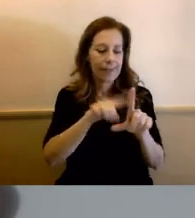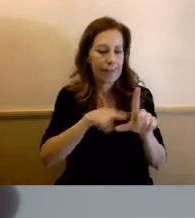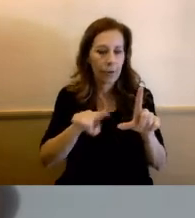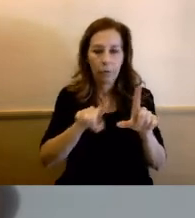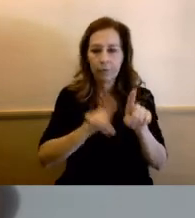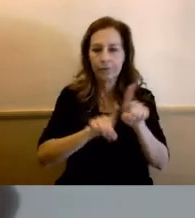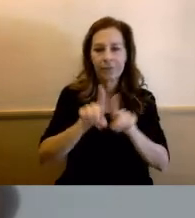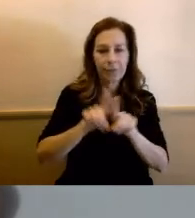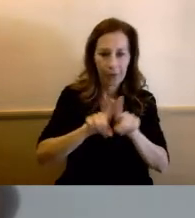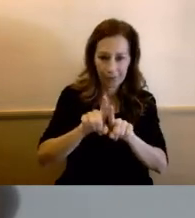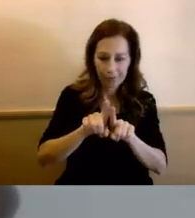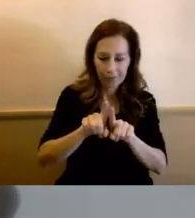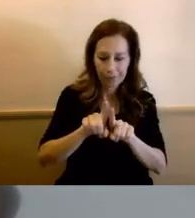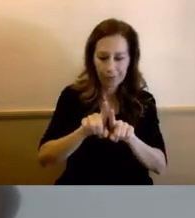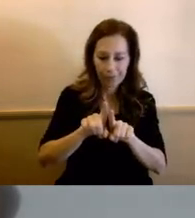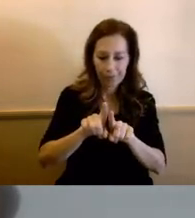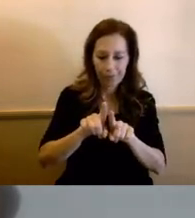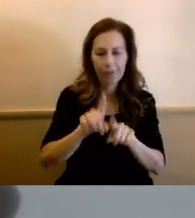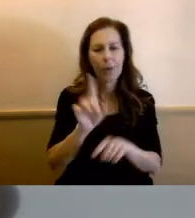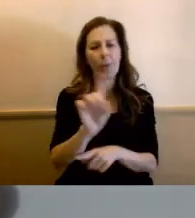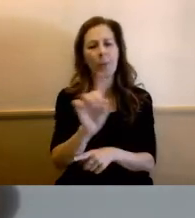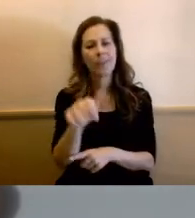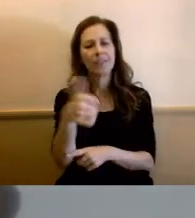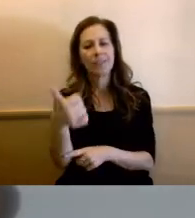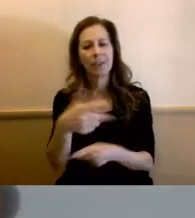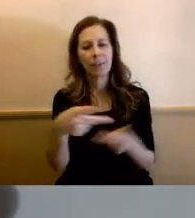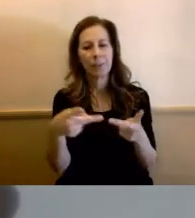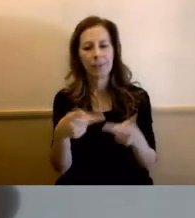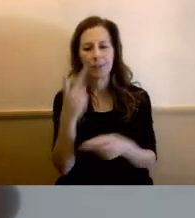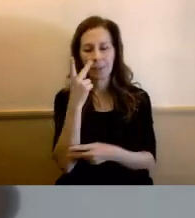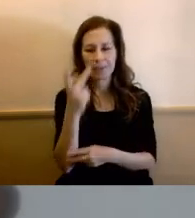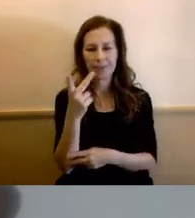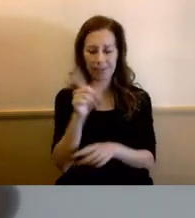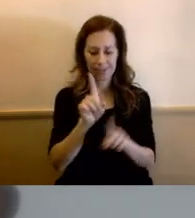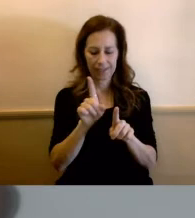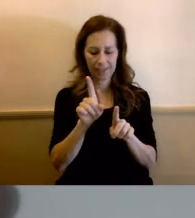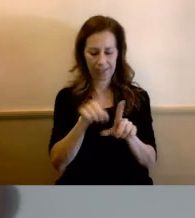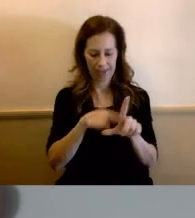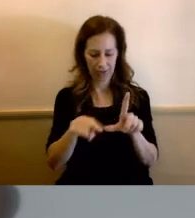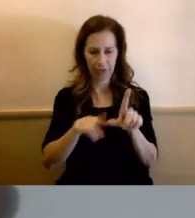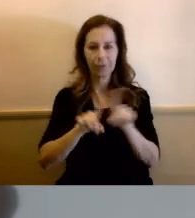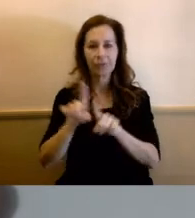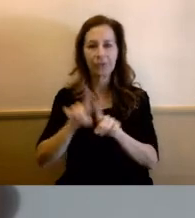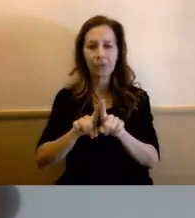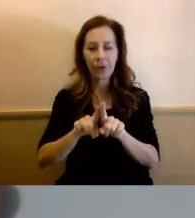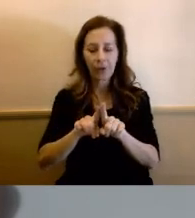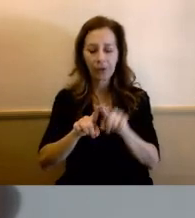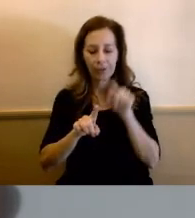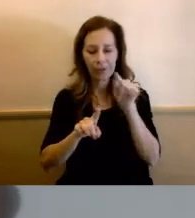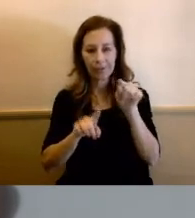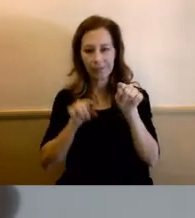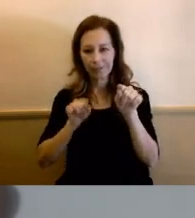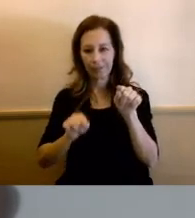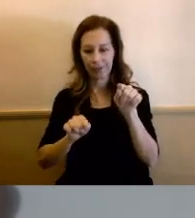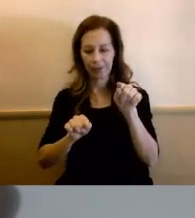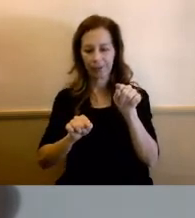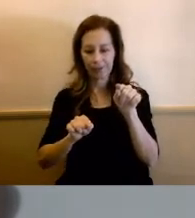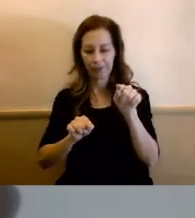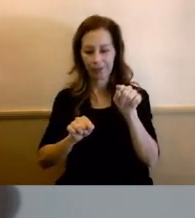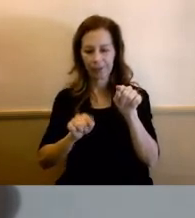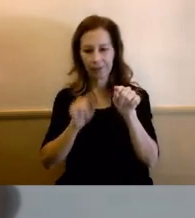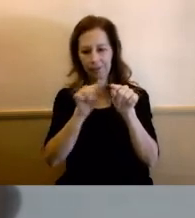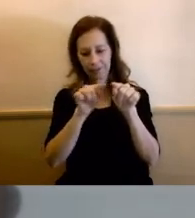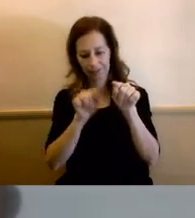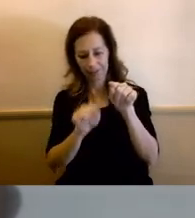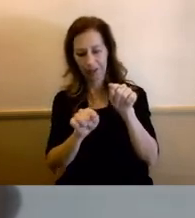where else is angle star? Well, this is angle star, this has to be angle star. And if this is angle star,